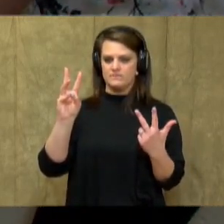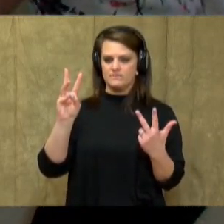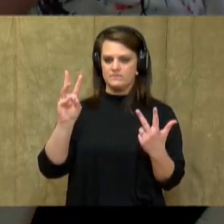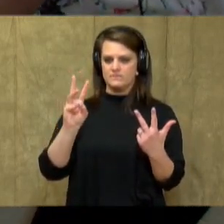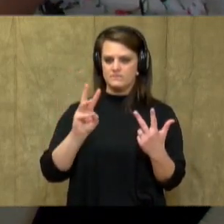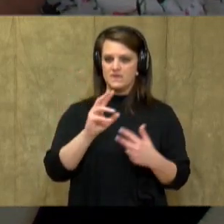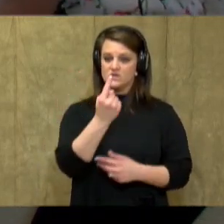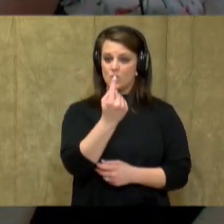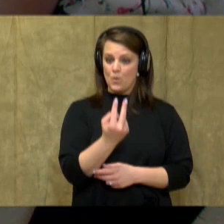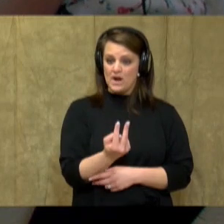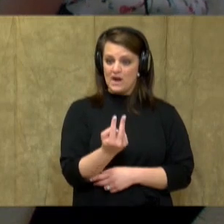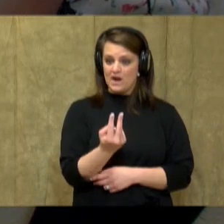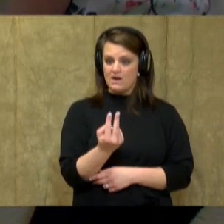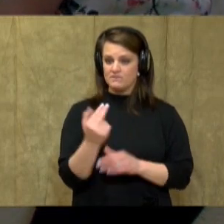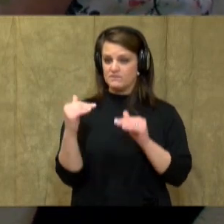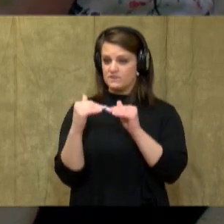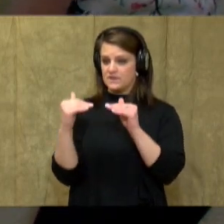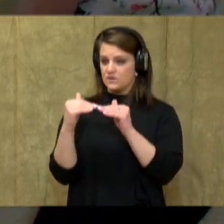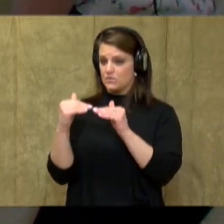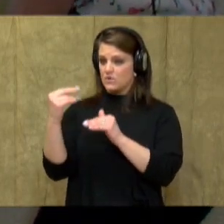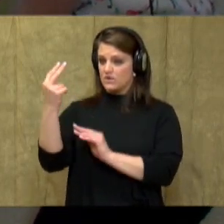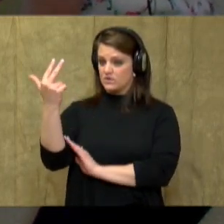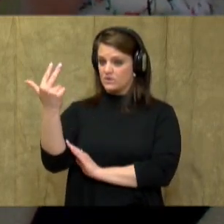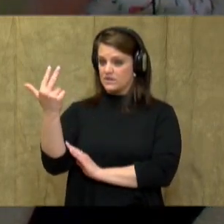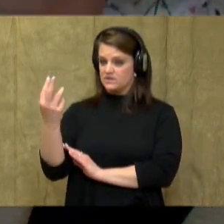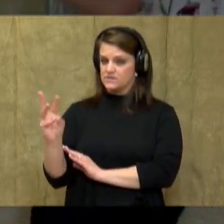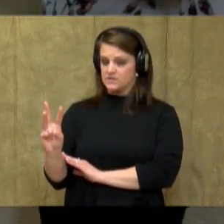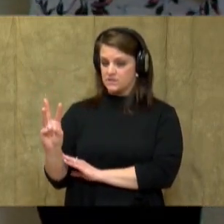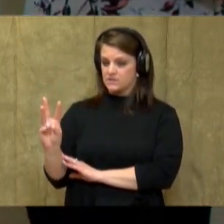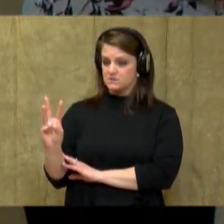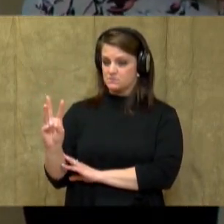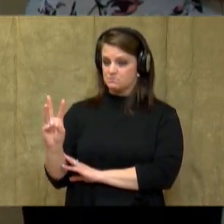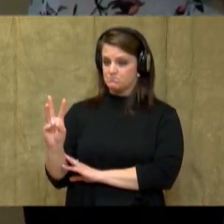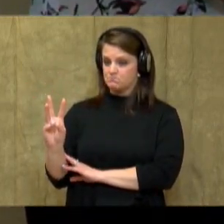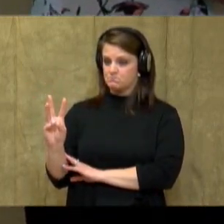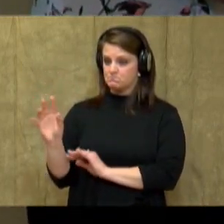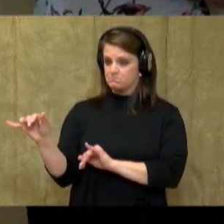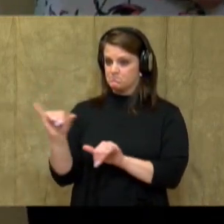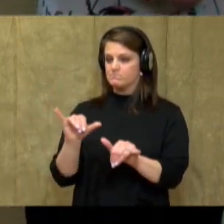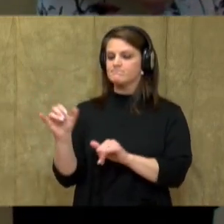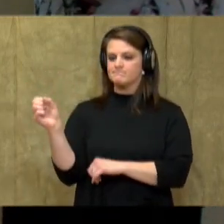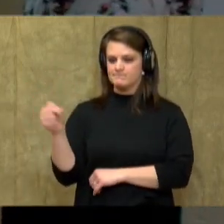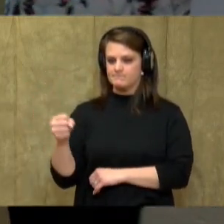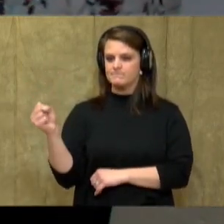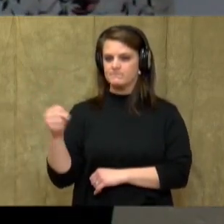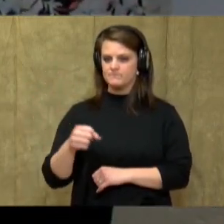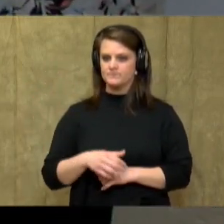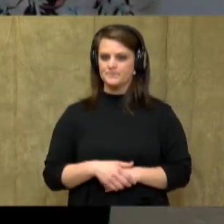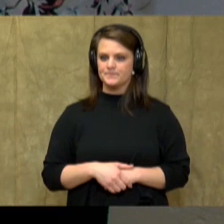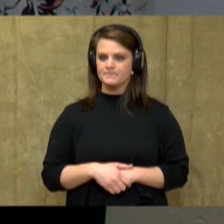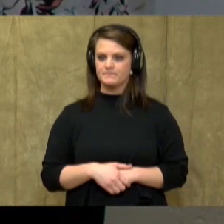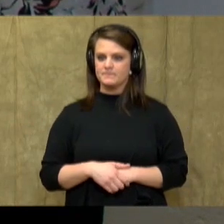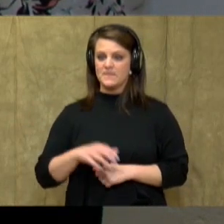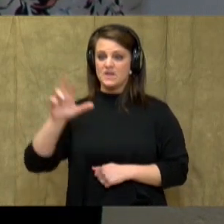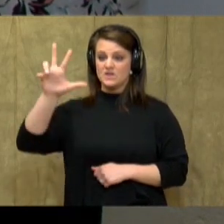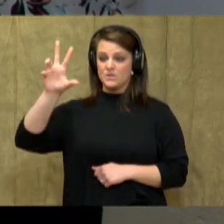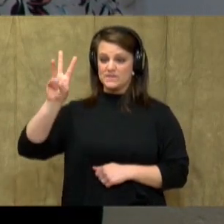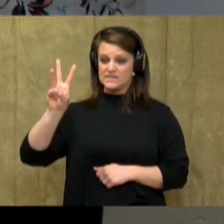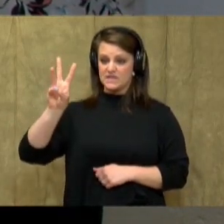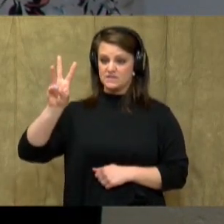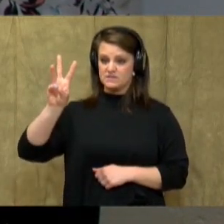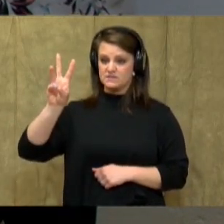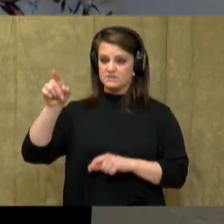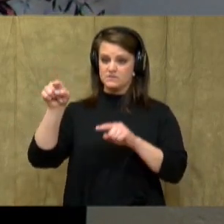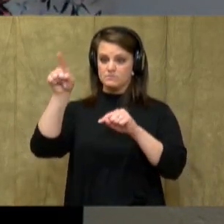is 1/2 the same thing as 3/6? Yes. If I take 3/6